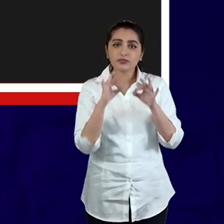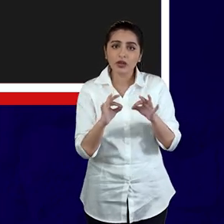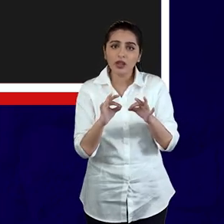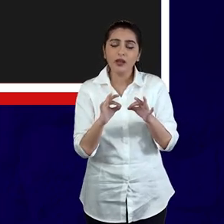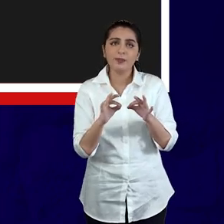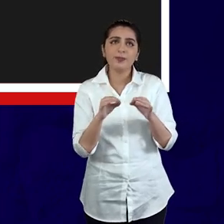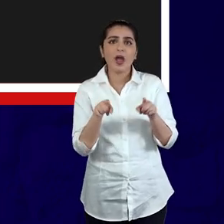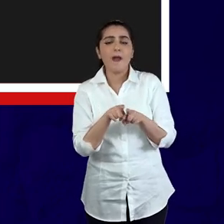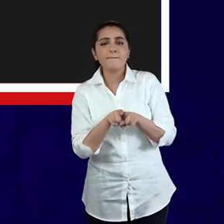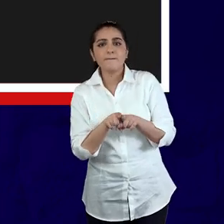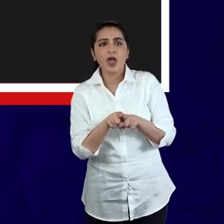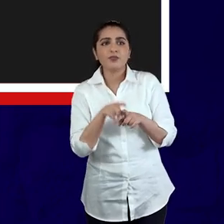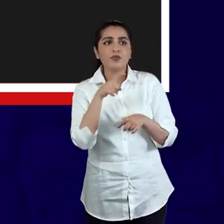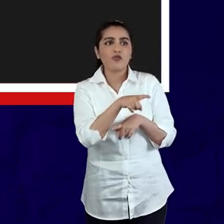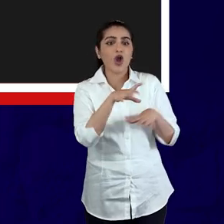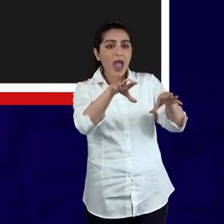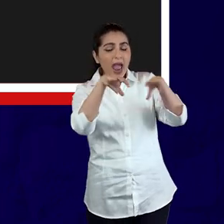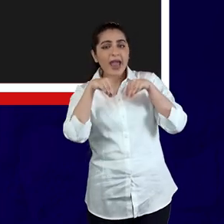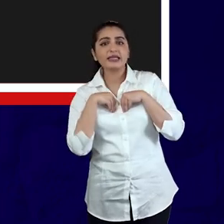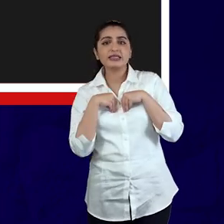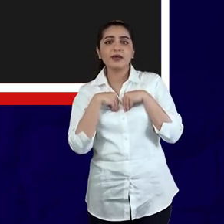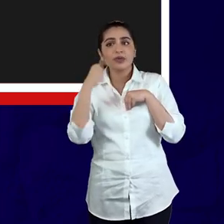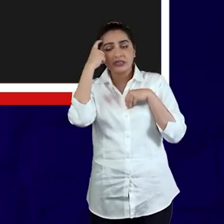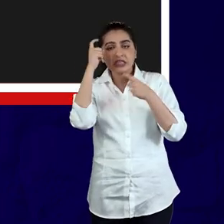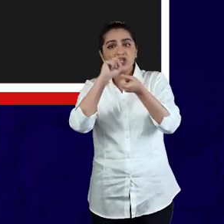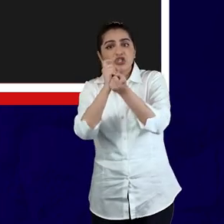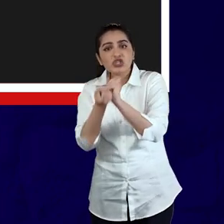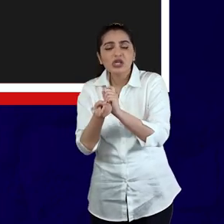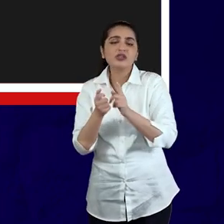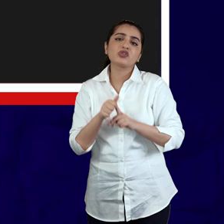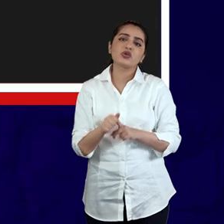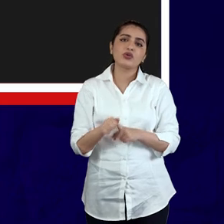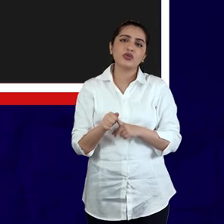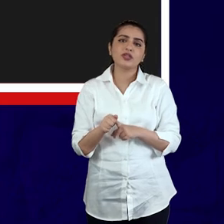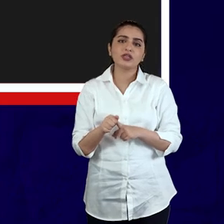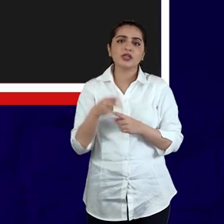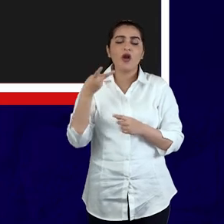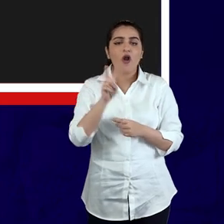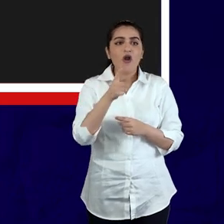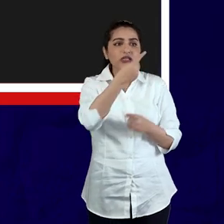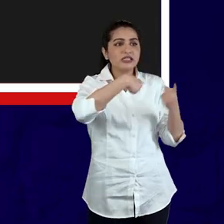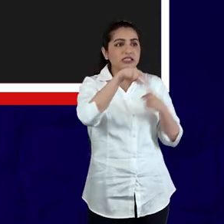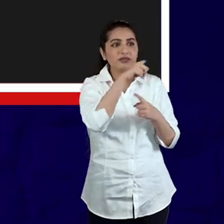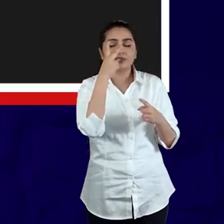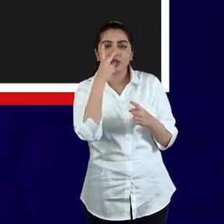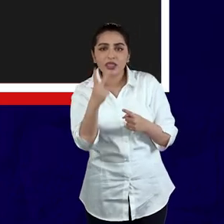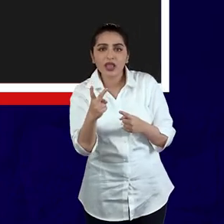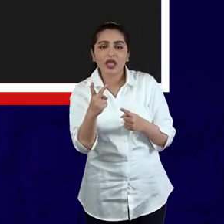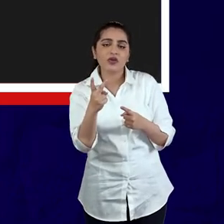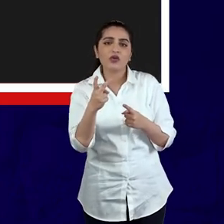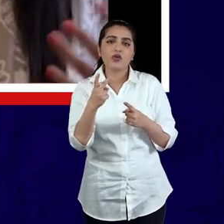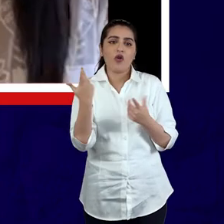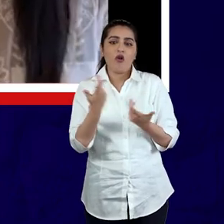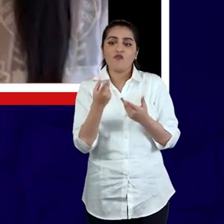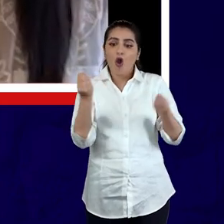that their, their clothing is the protective thing, is their empowerment. And they see that their shelter is their empowerment.